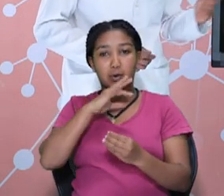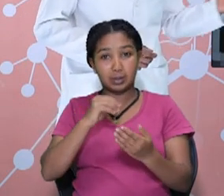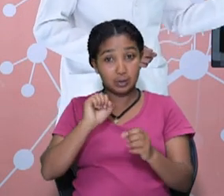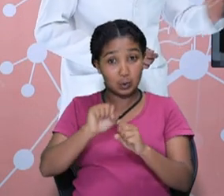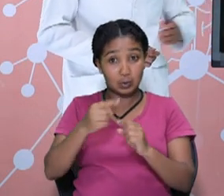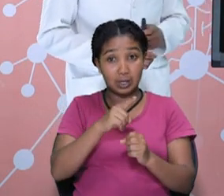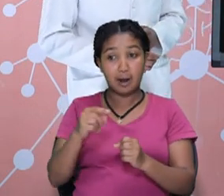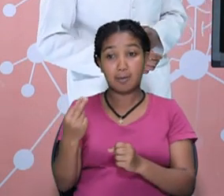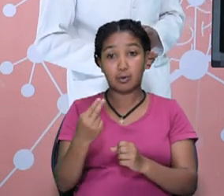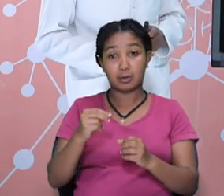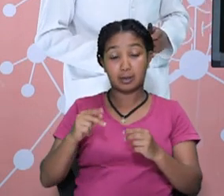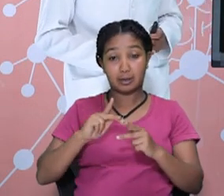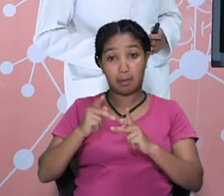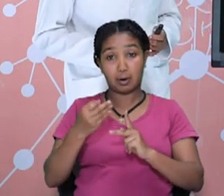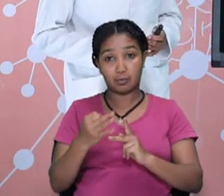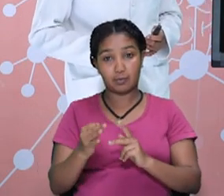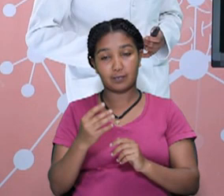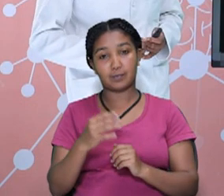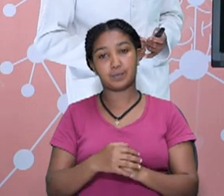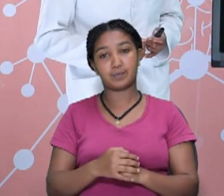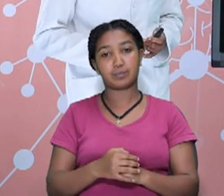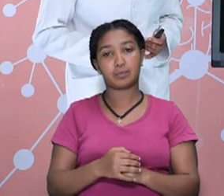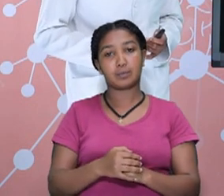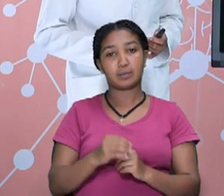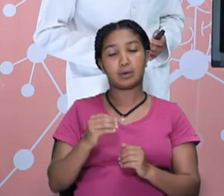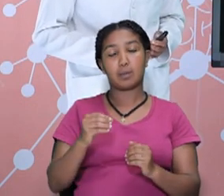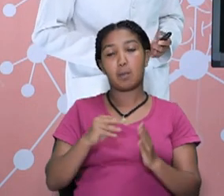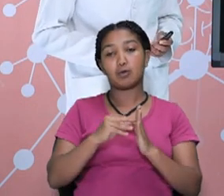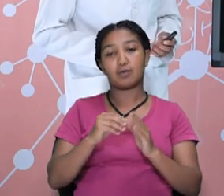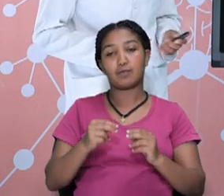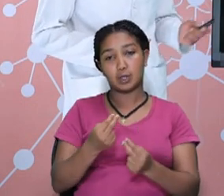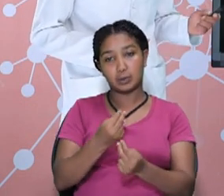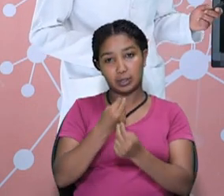they are important part of mode of nutrition.